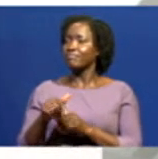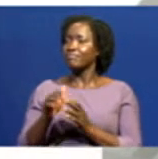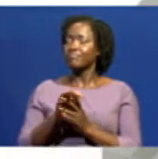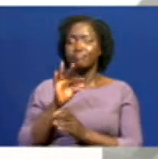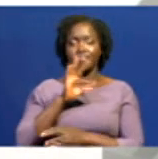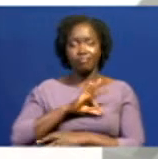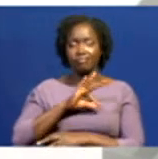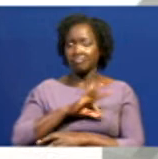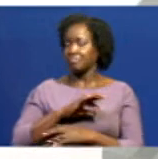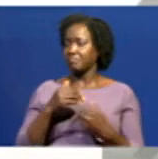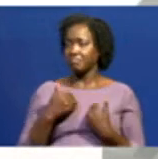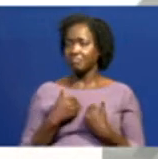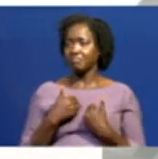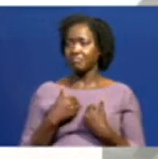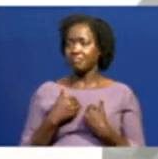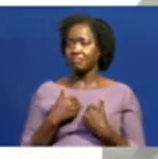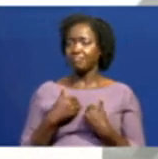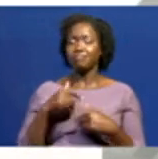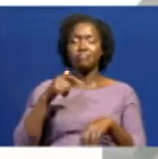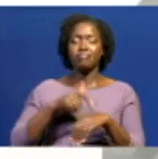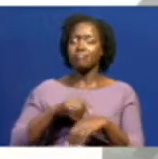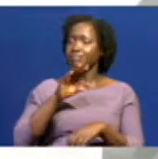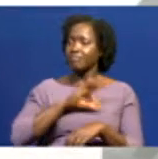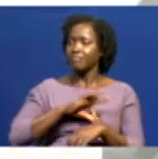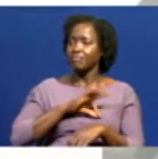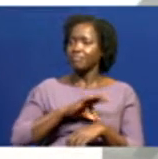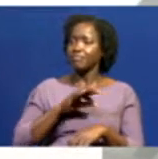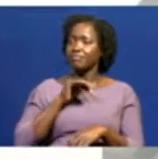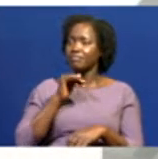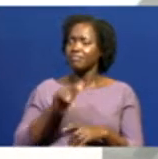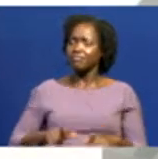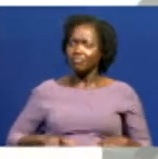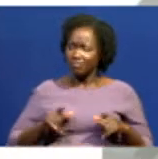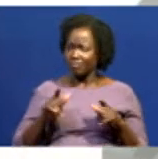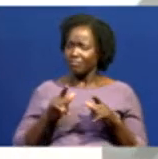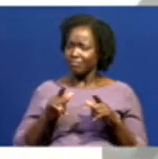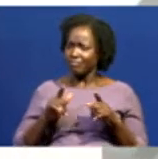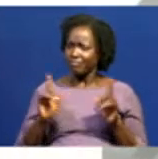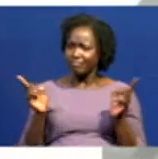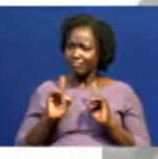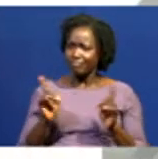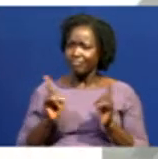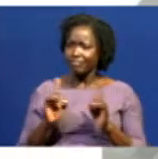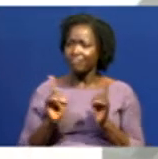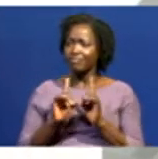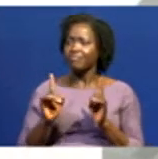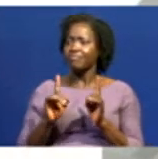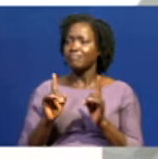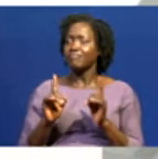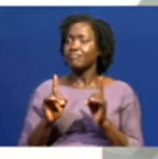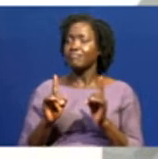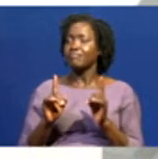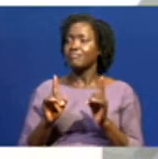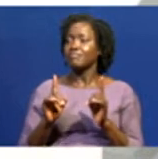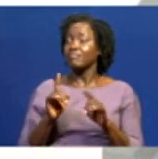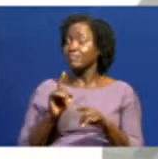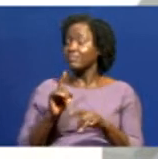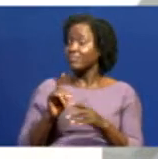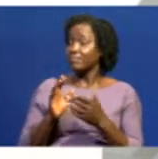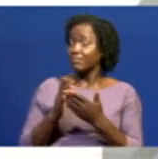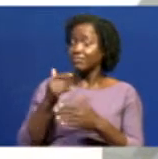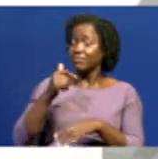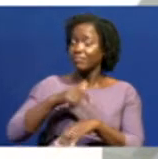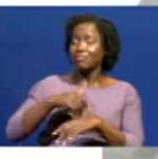income. And when you get that income you don't get it for life. Because at that time T, when you are